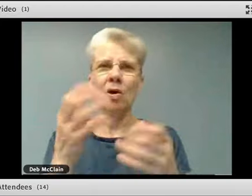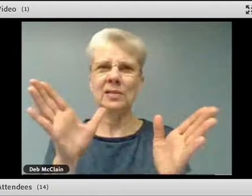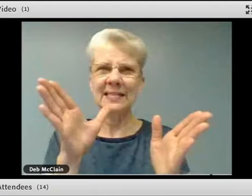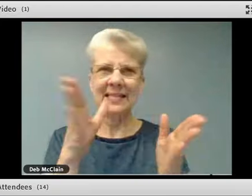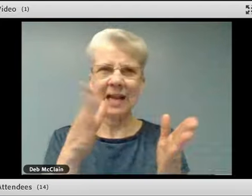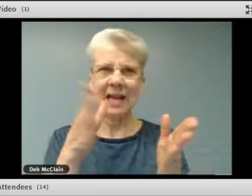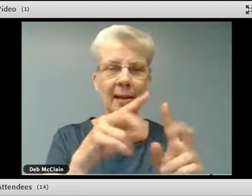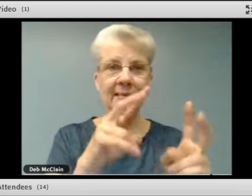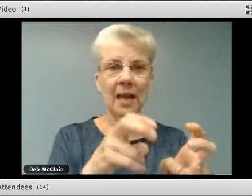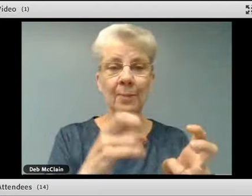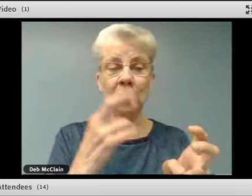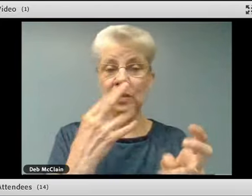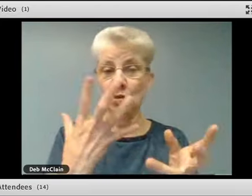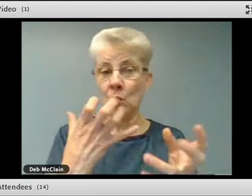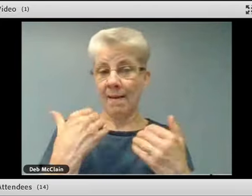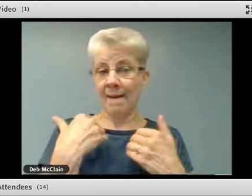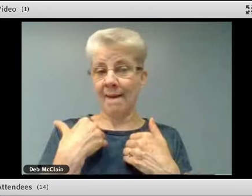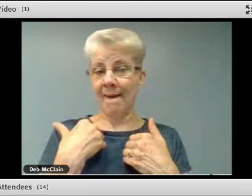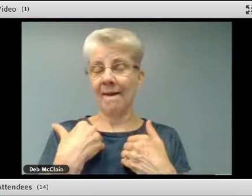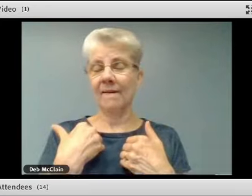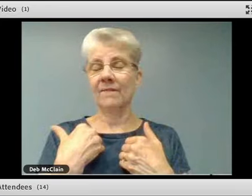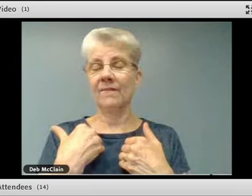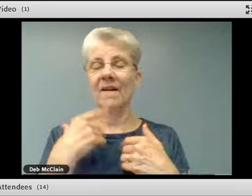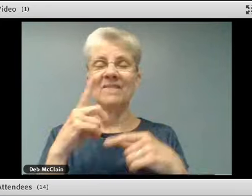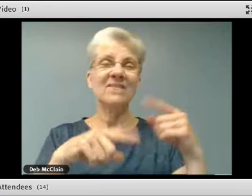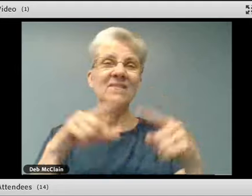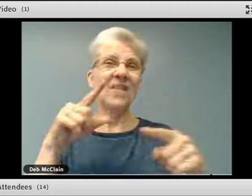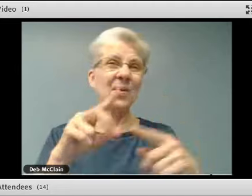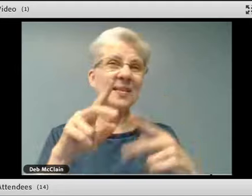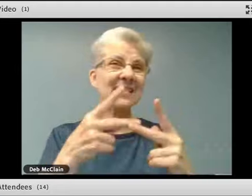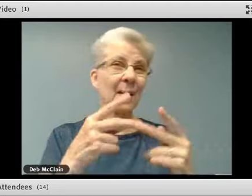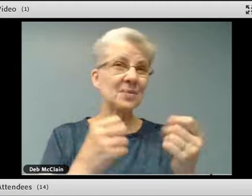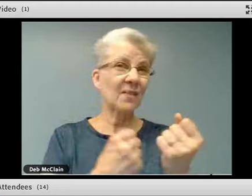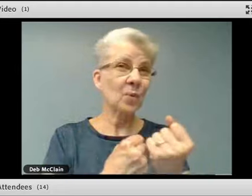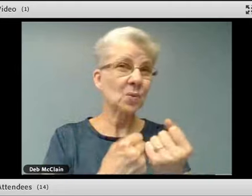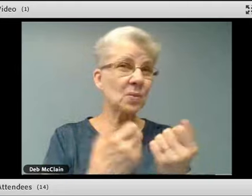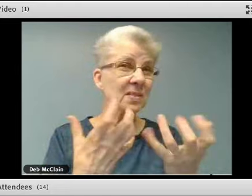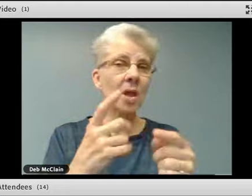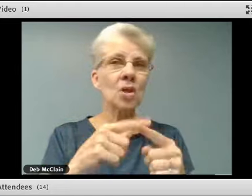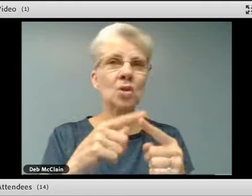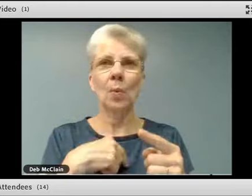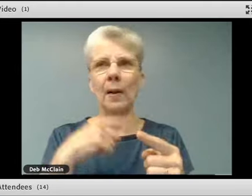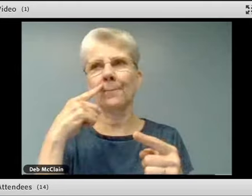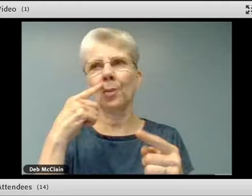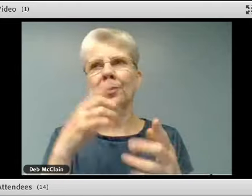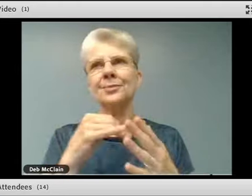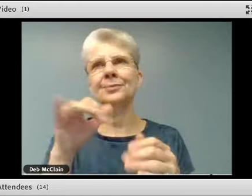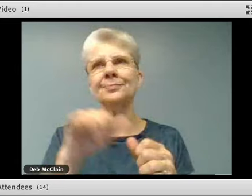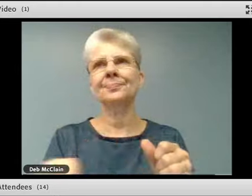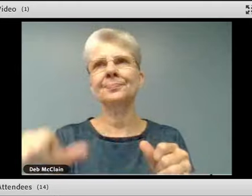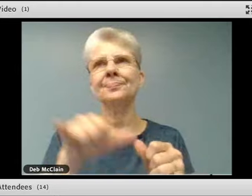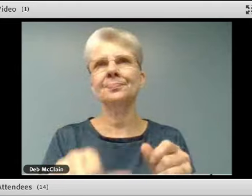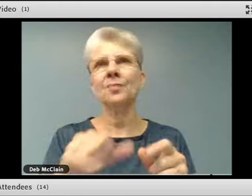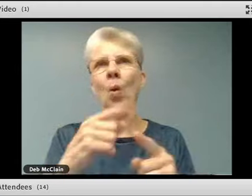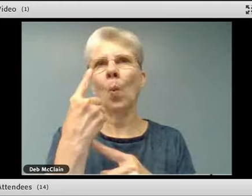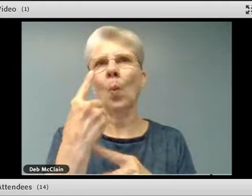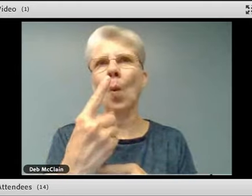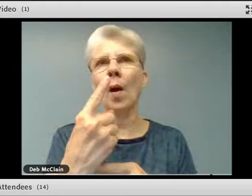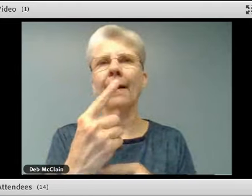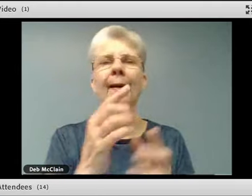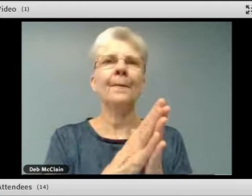that you want to have various types of resources is you don't want to bore your students with only textual documents or